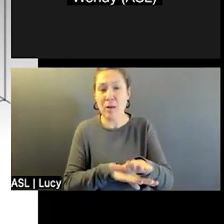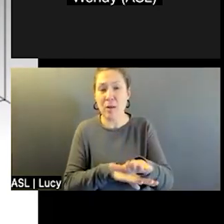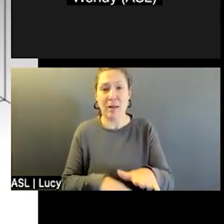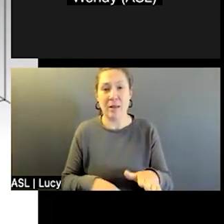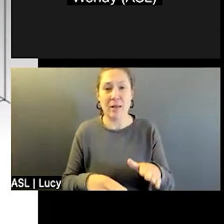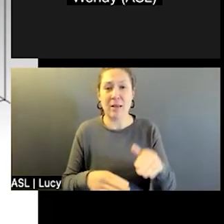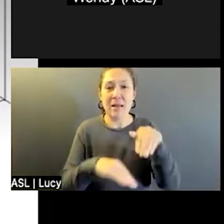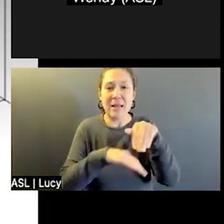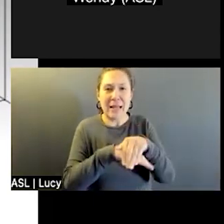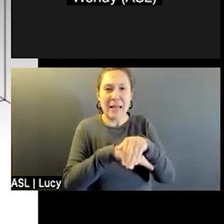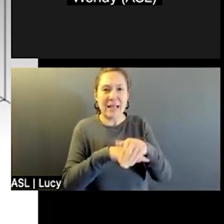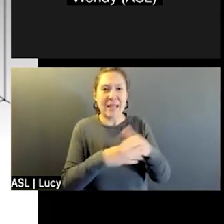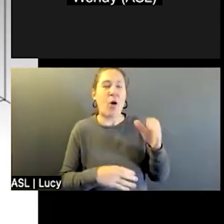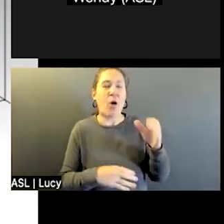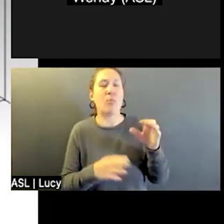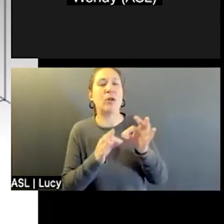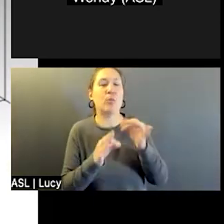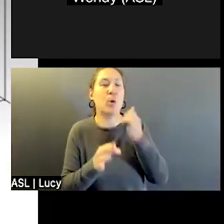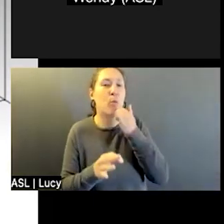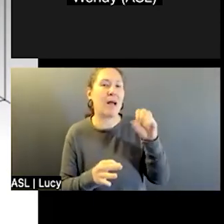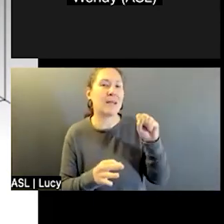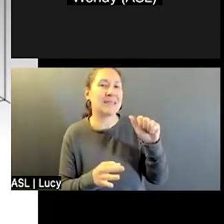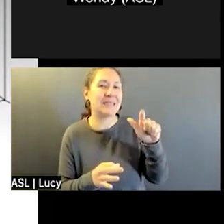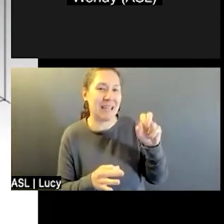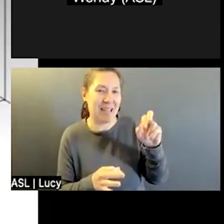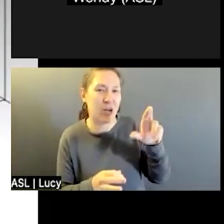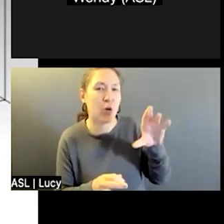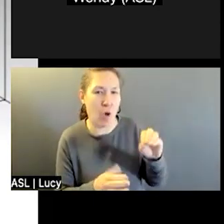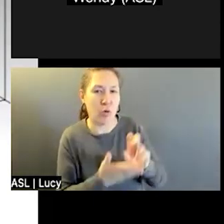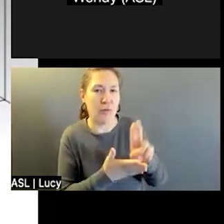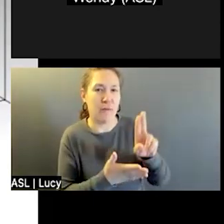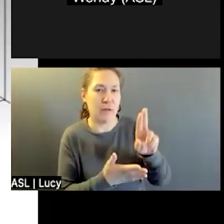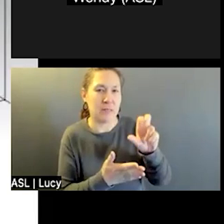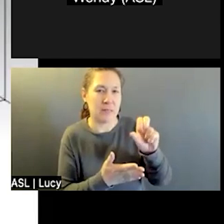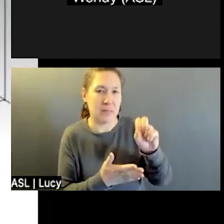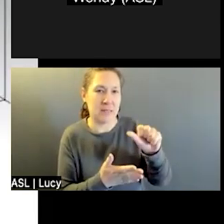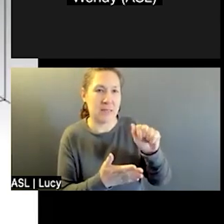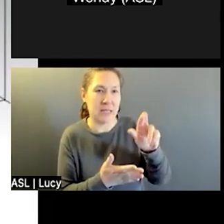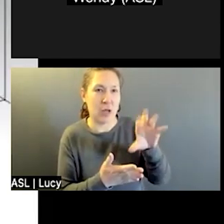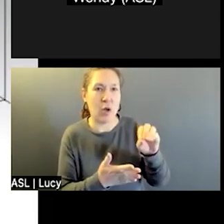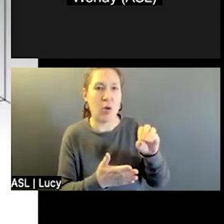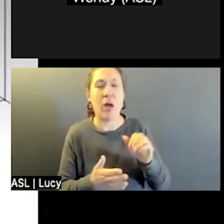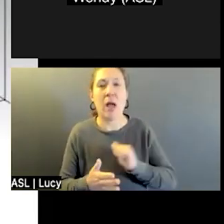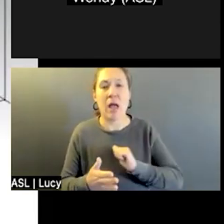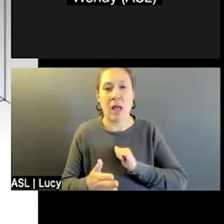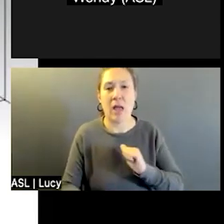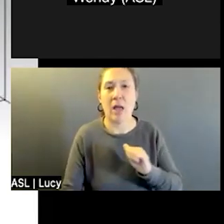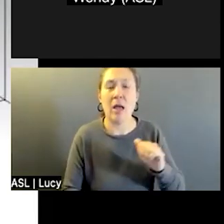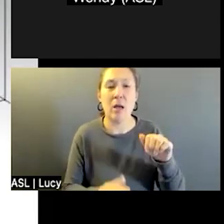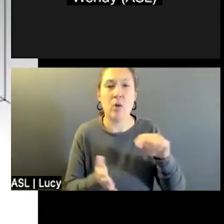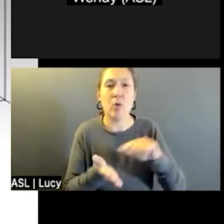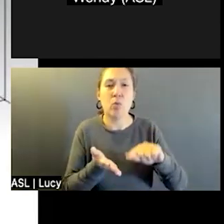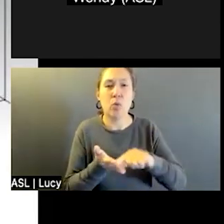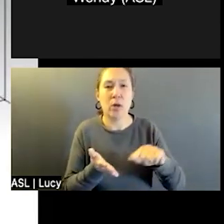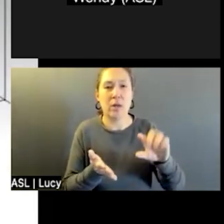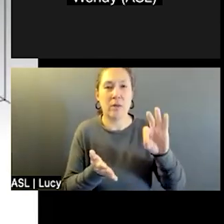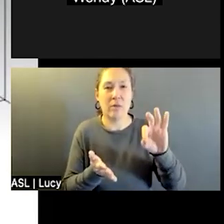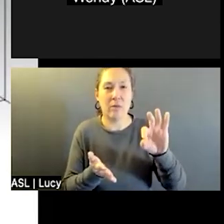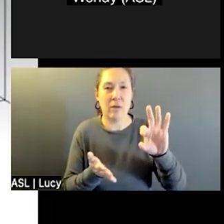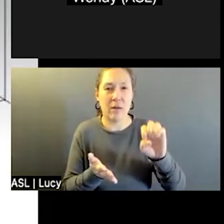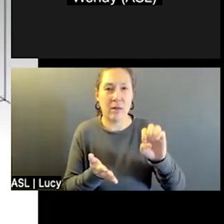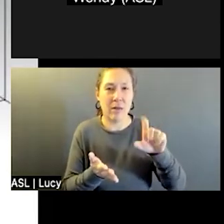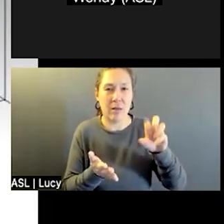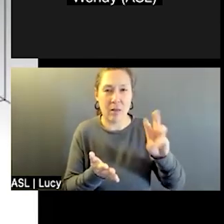in Salerno. I am Dr. Michele Mele, as you said. I am a research fellow at the Department of Engineering of the University of Sannio